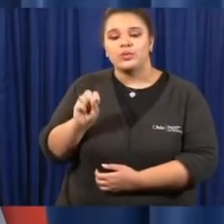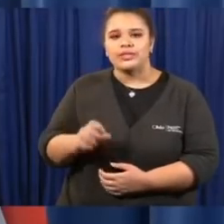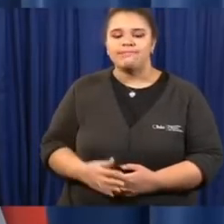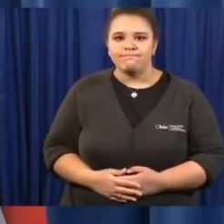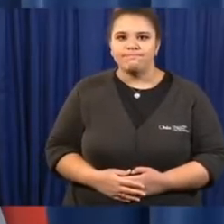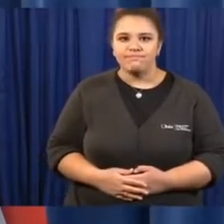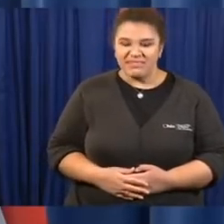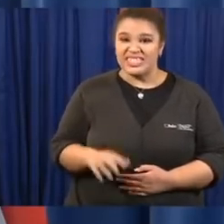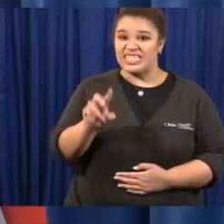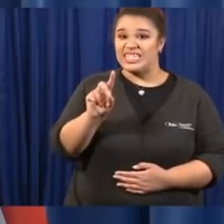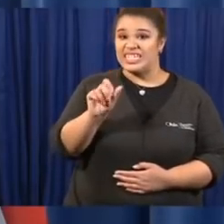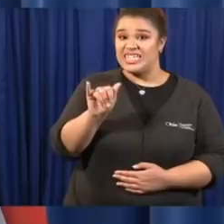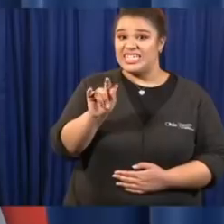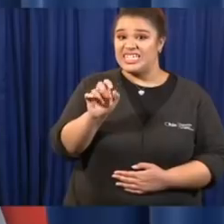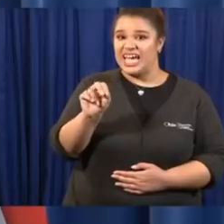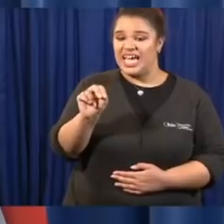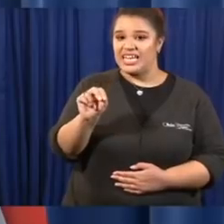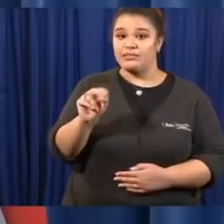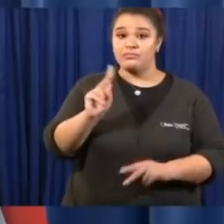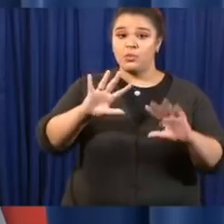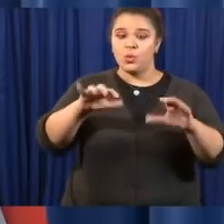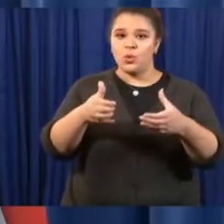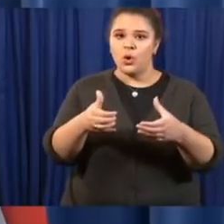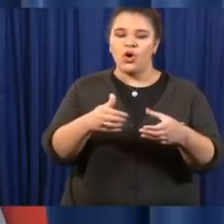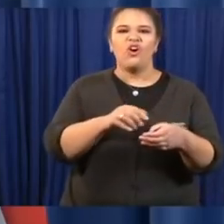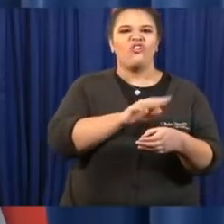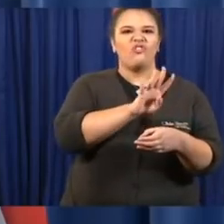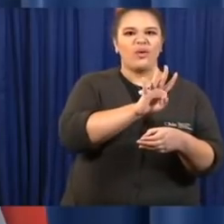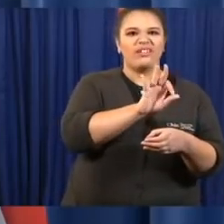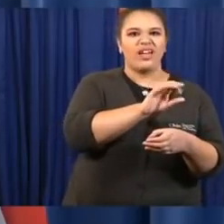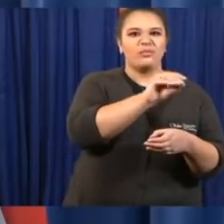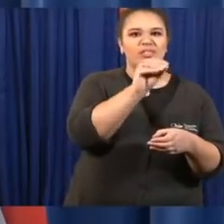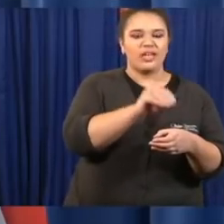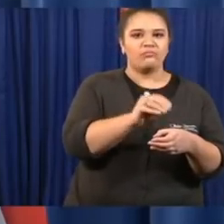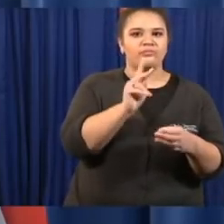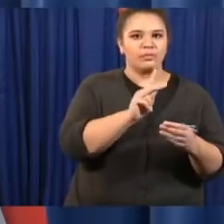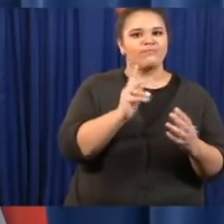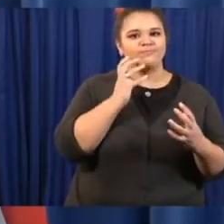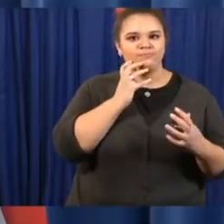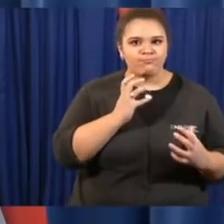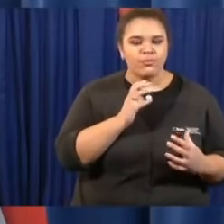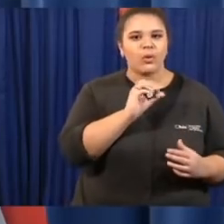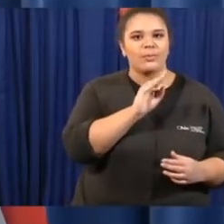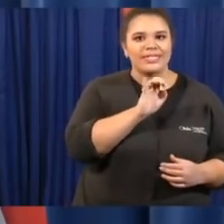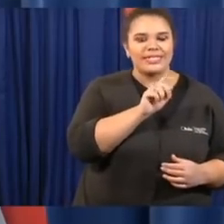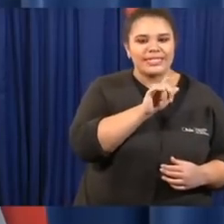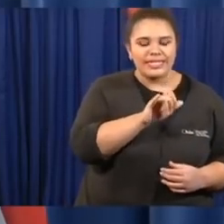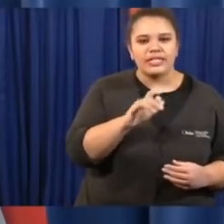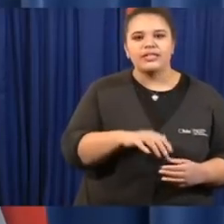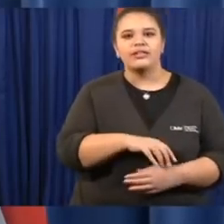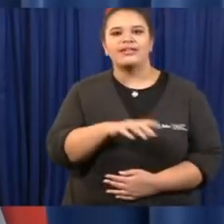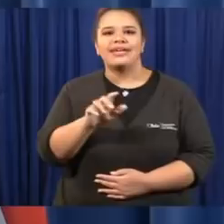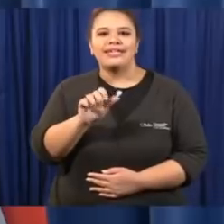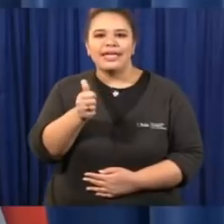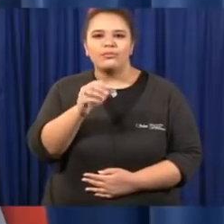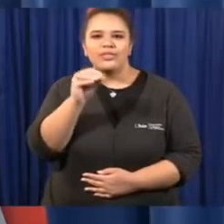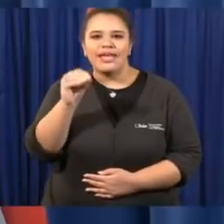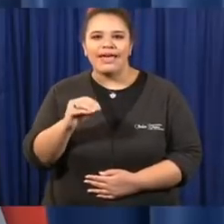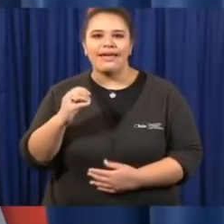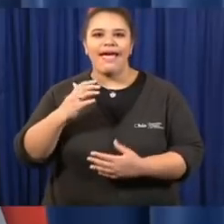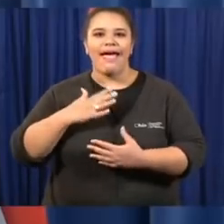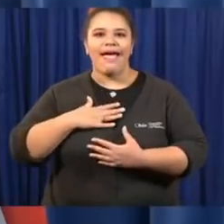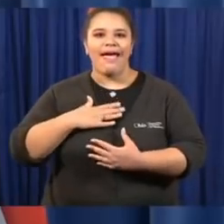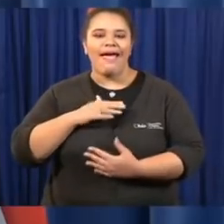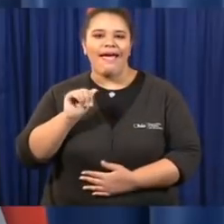We have 34% obesity rates, 22% smokers, I think 10% asthmatic, 10% COPD, lots of people over